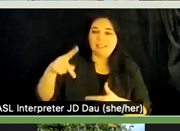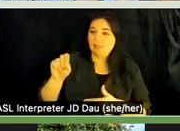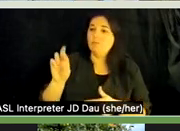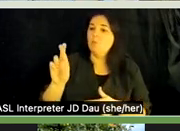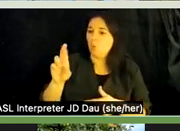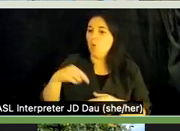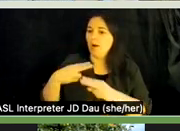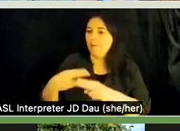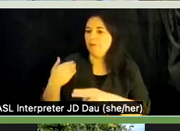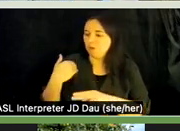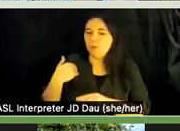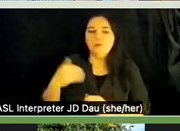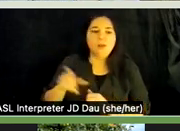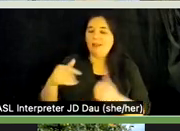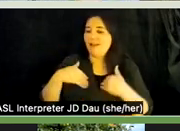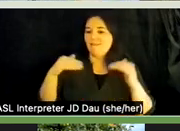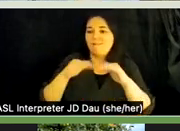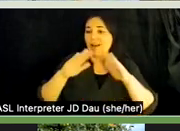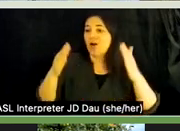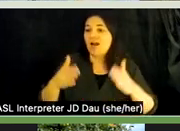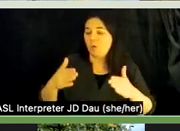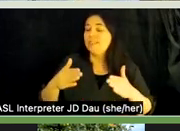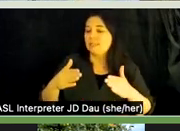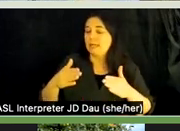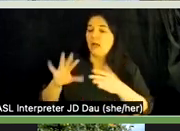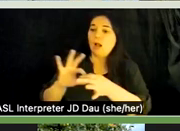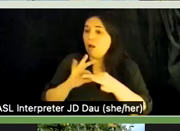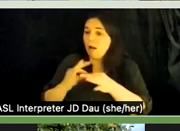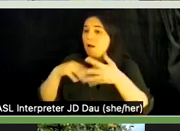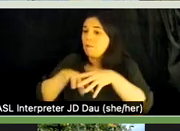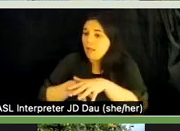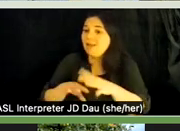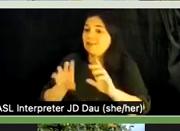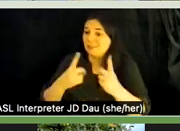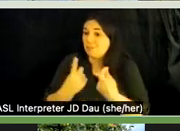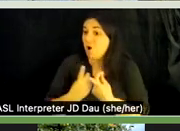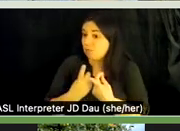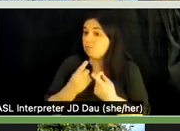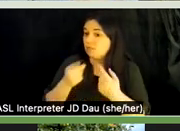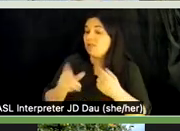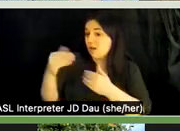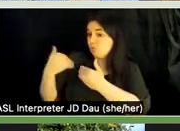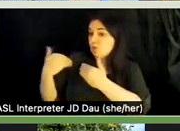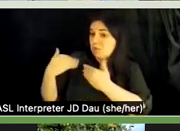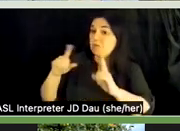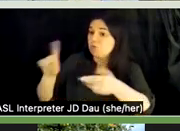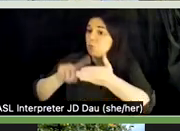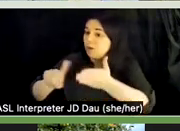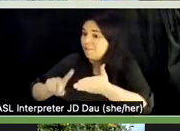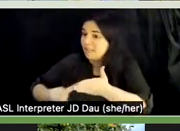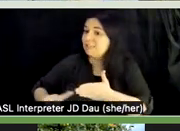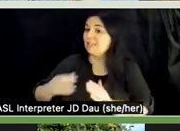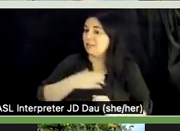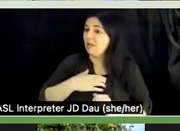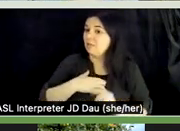And they have a whole fair housing compliance department that processes and investigates complaints. You can see the